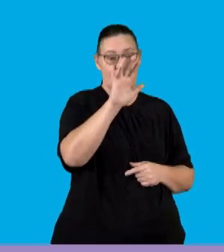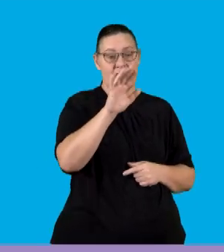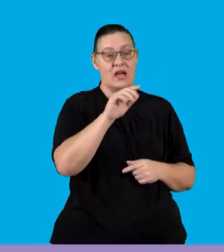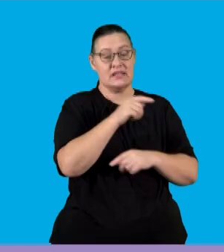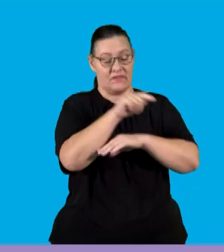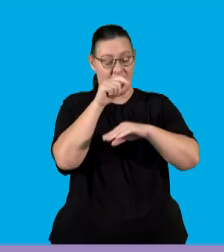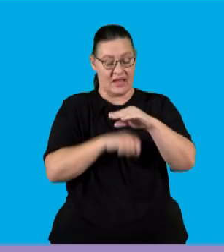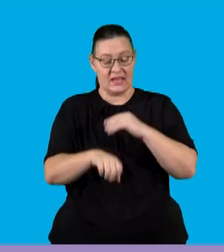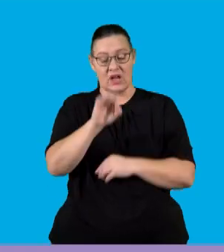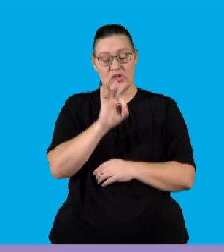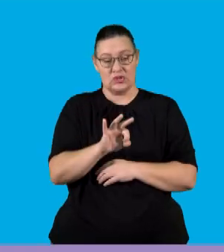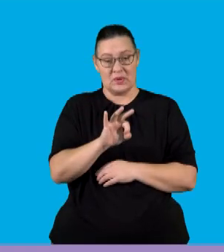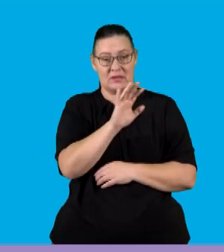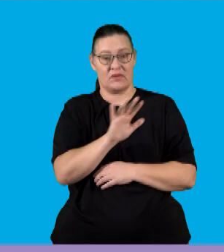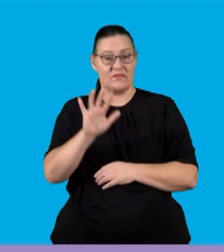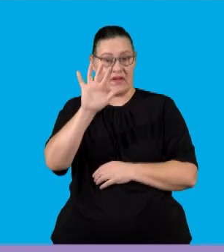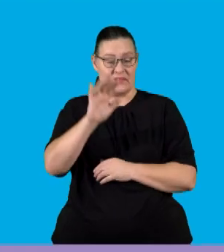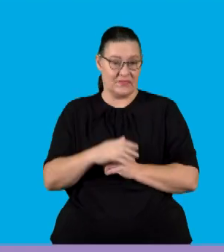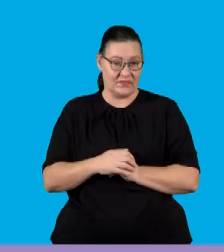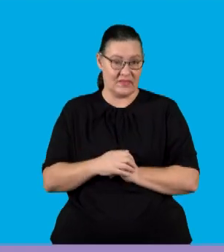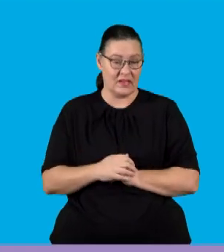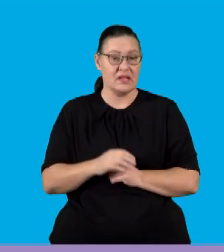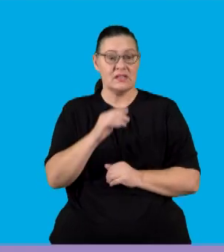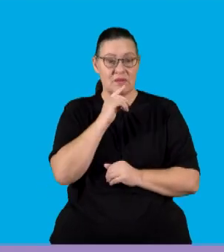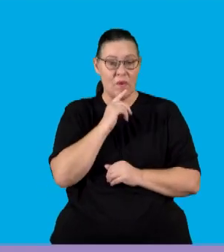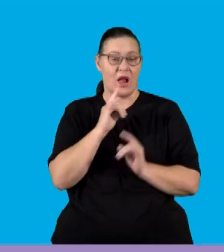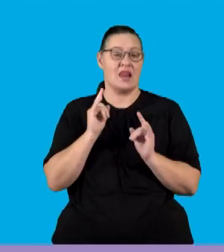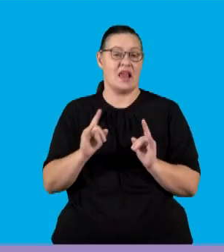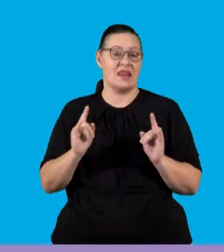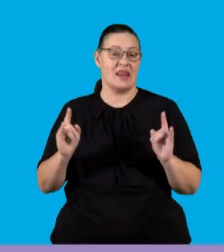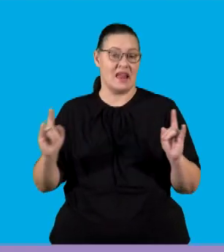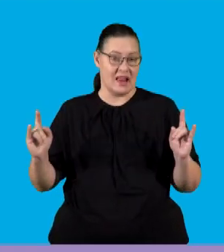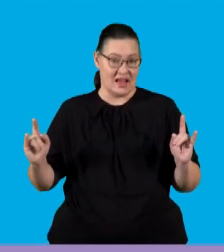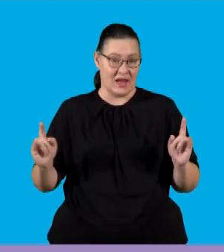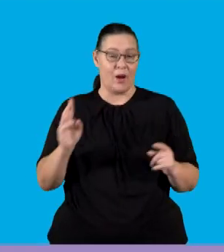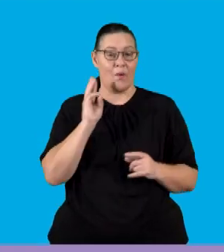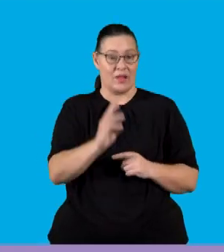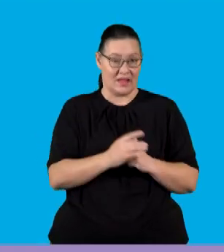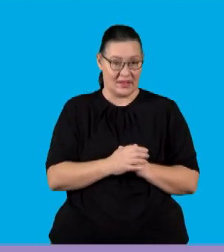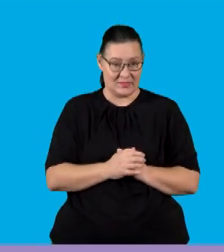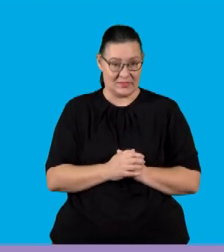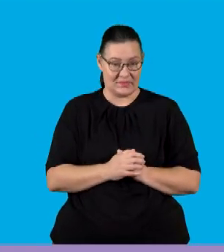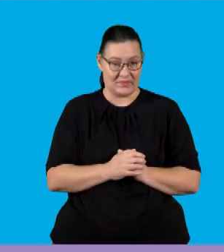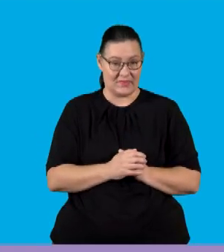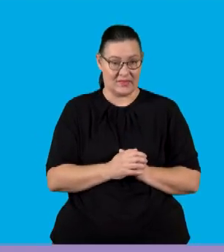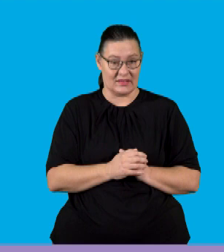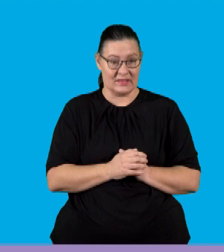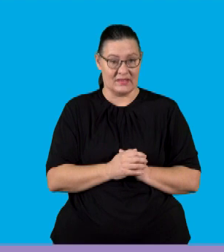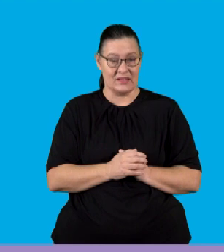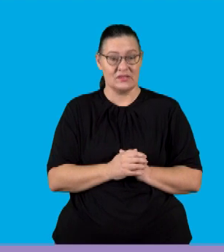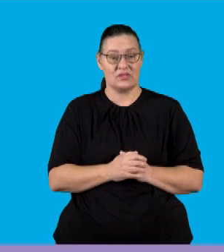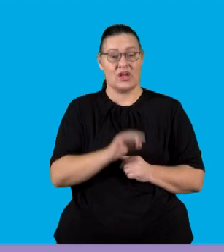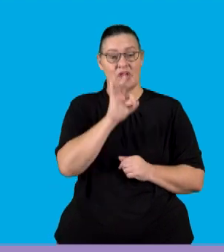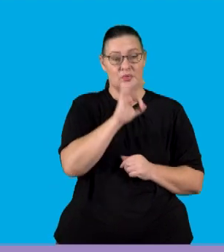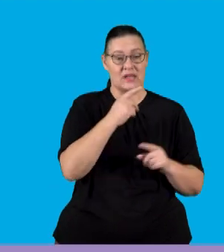by 3 exponent 5. Remember, we are going to expand each of those each of those powers.